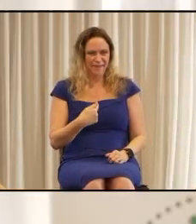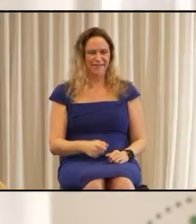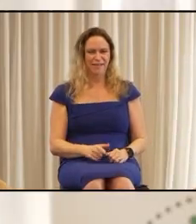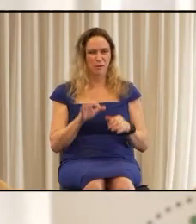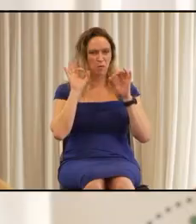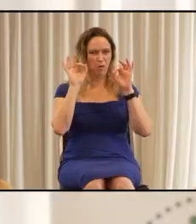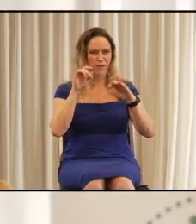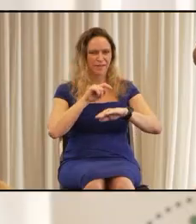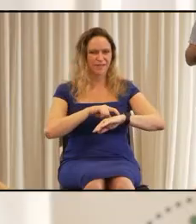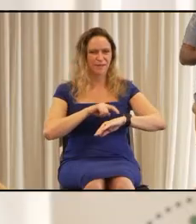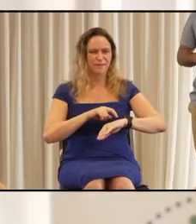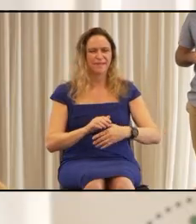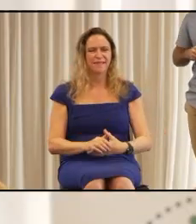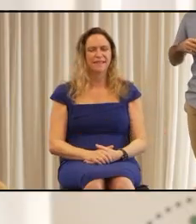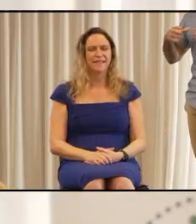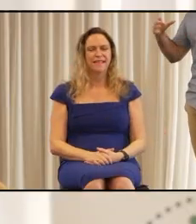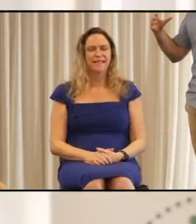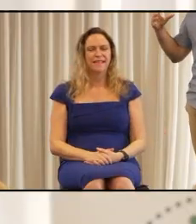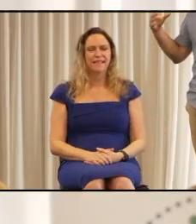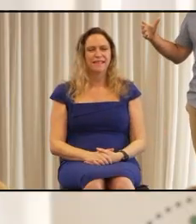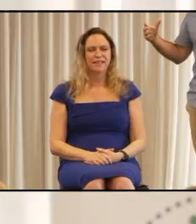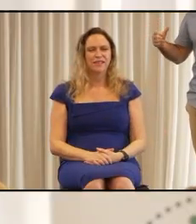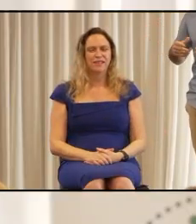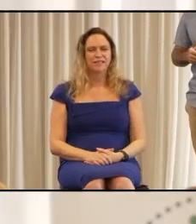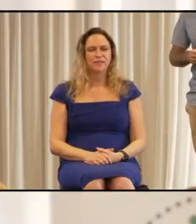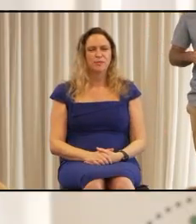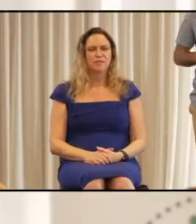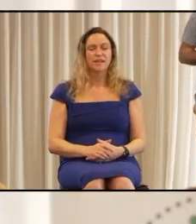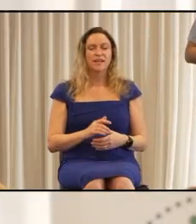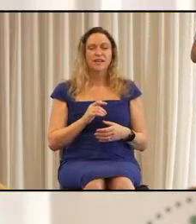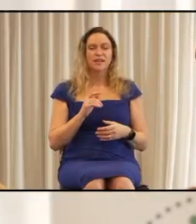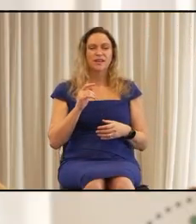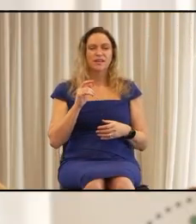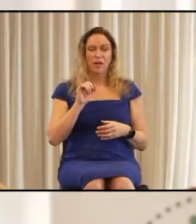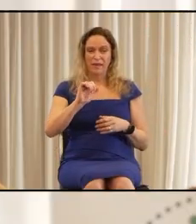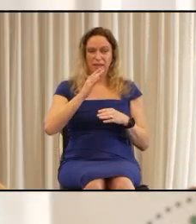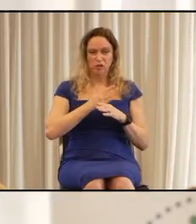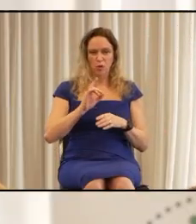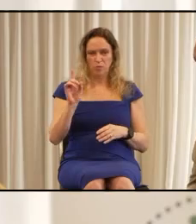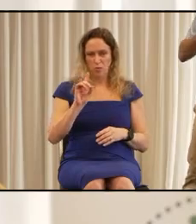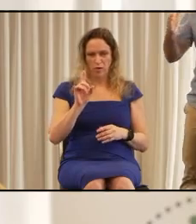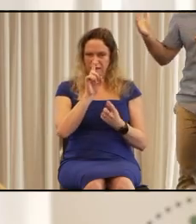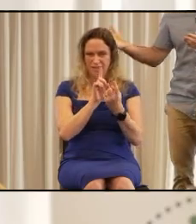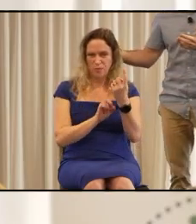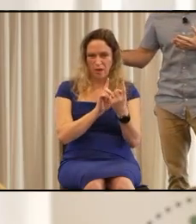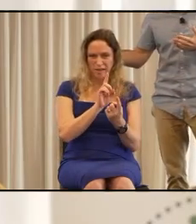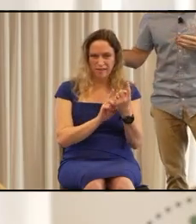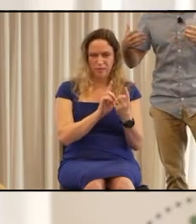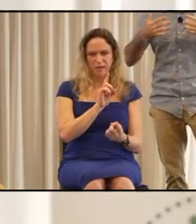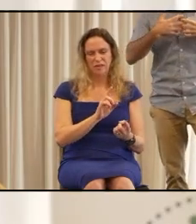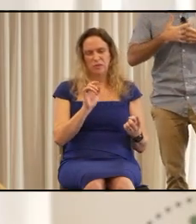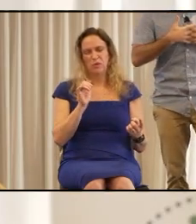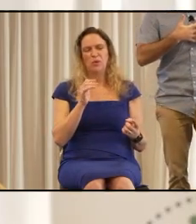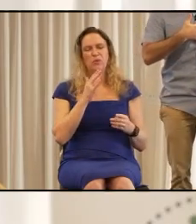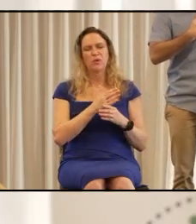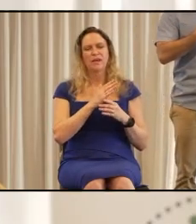And lo and behold, their main work was around working with one person at a time and one community at a time, and really